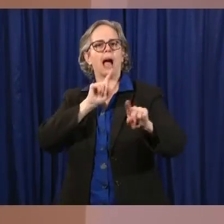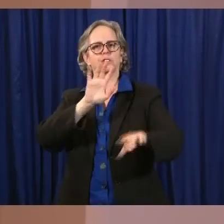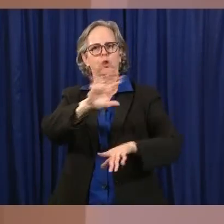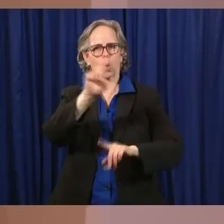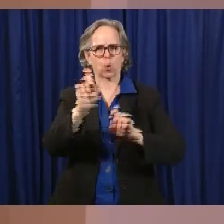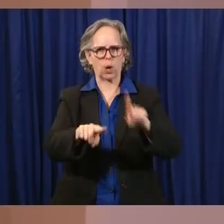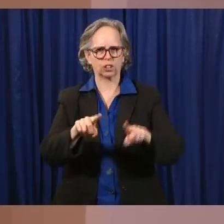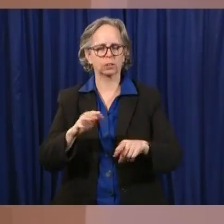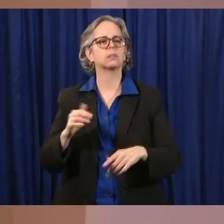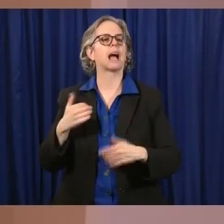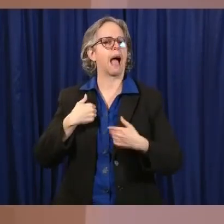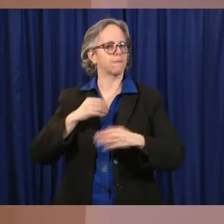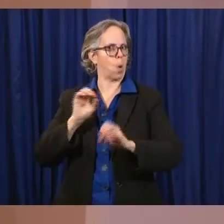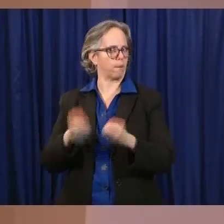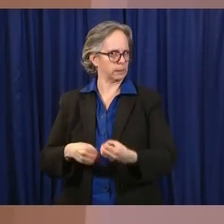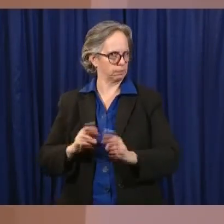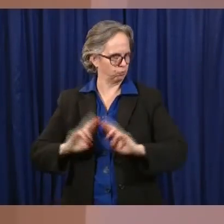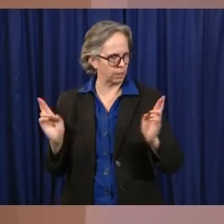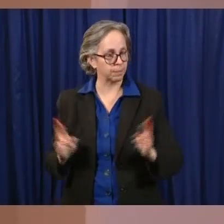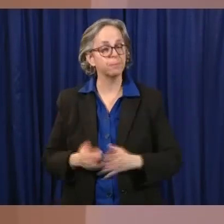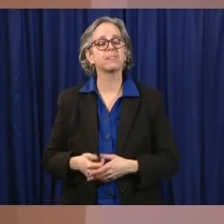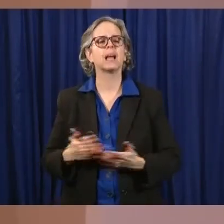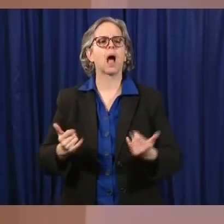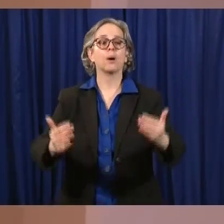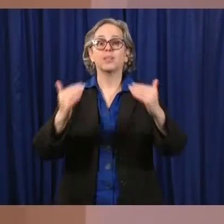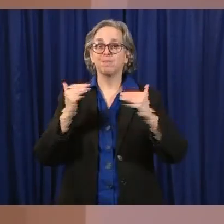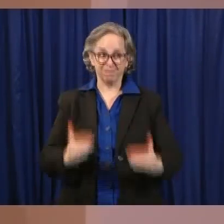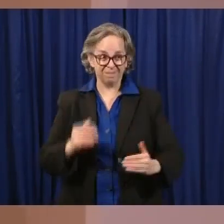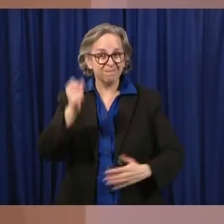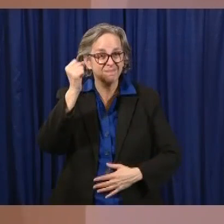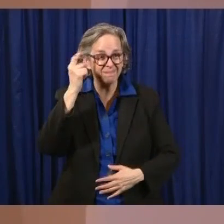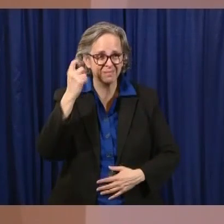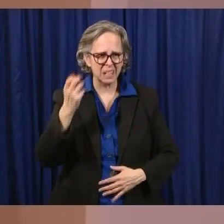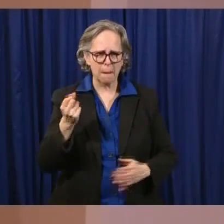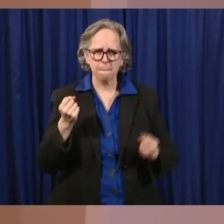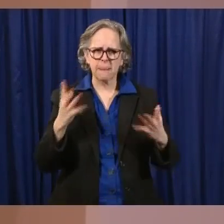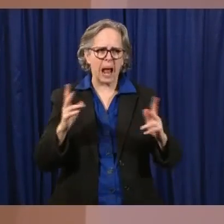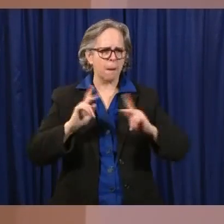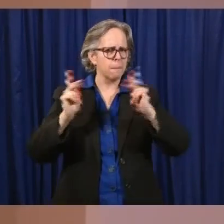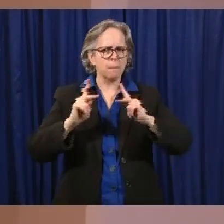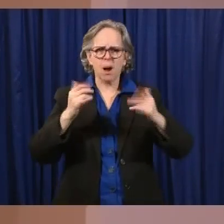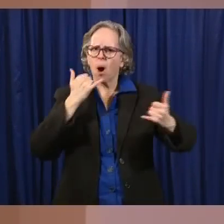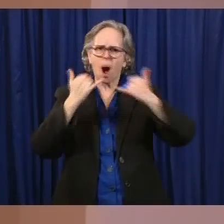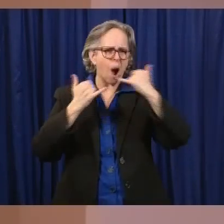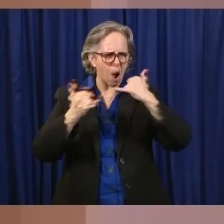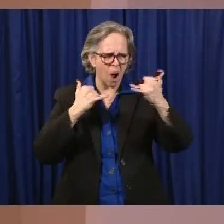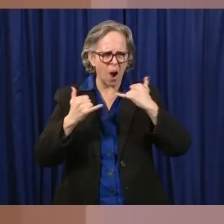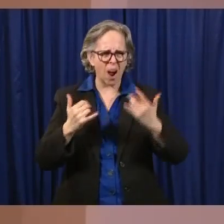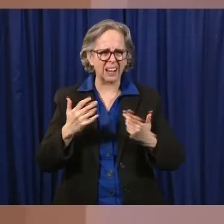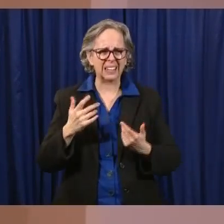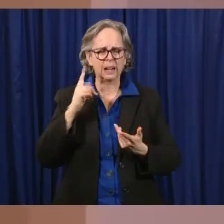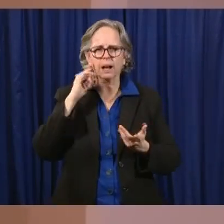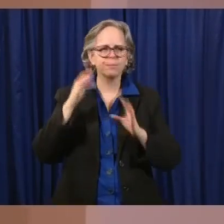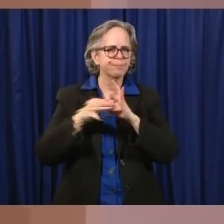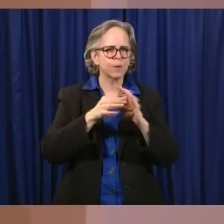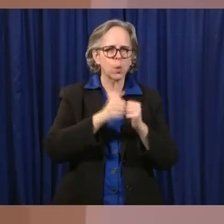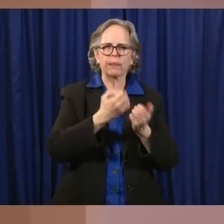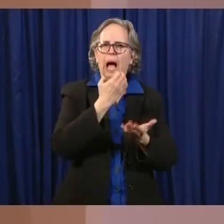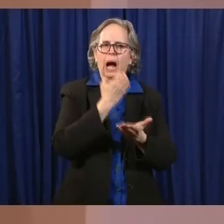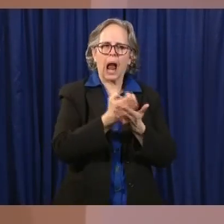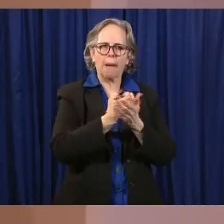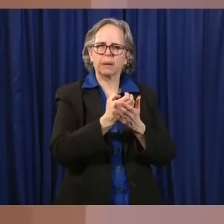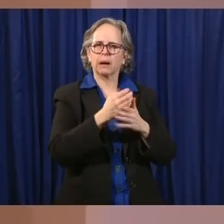things that we are getting lots of calls on. I listened in on the economic advisory phone call this morning to hear